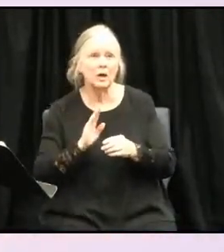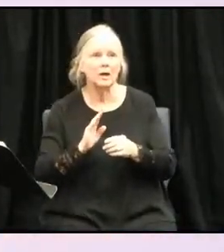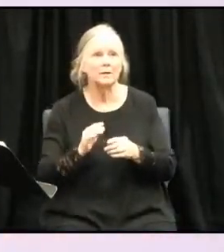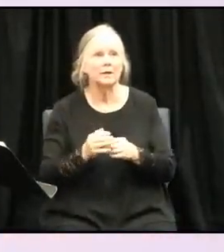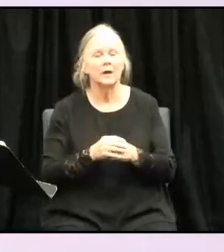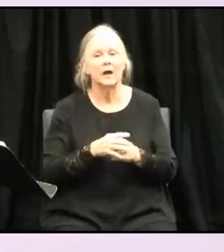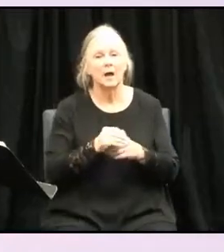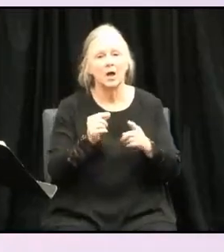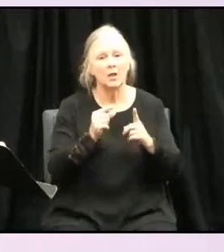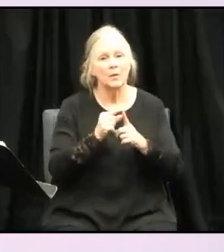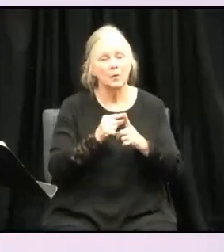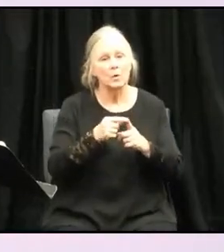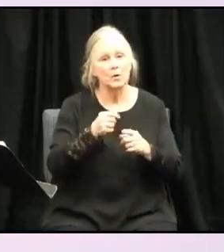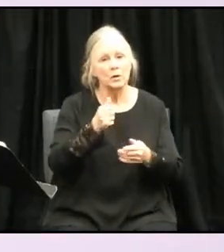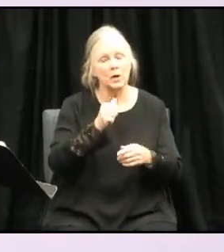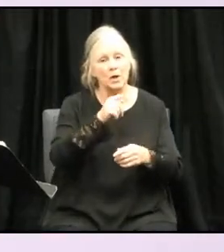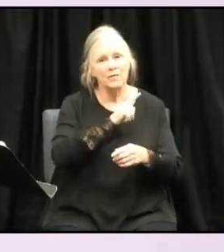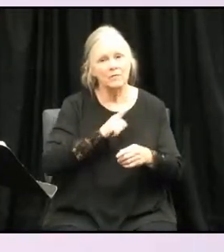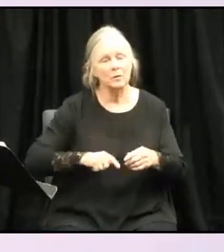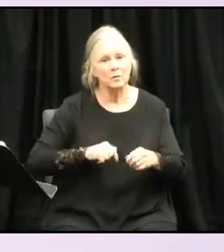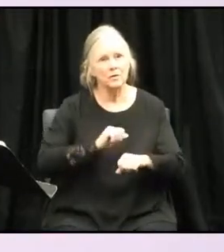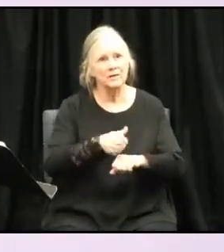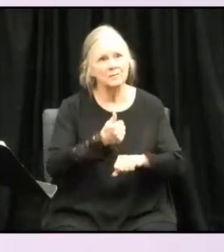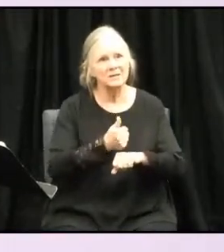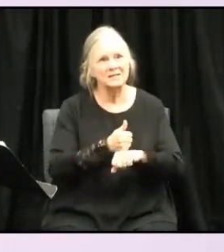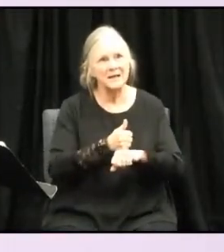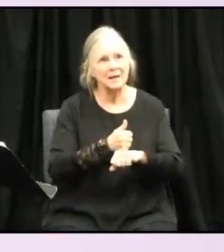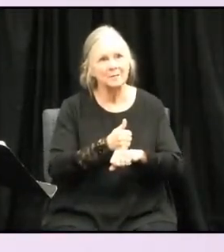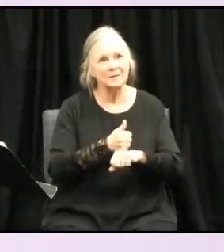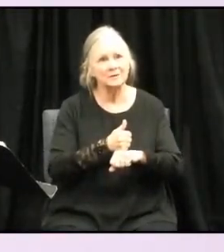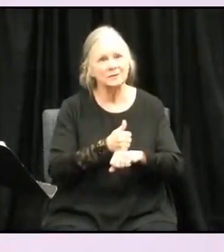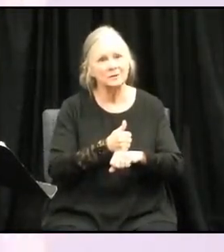been established, settled in heaven forever.